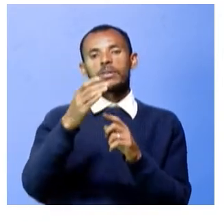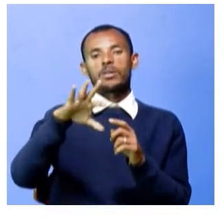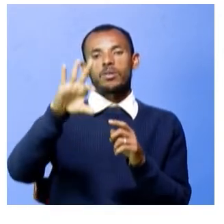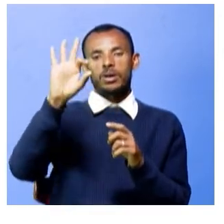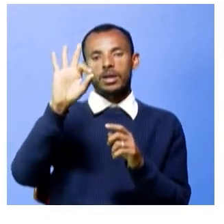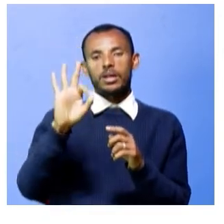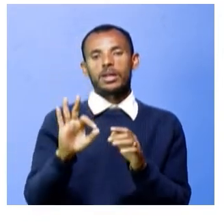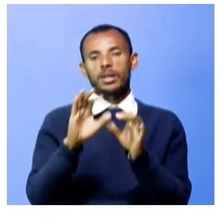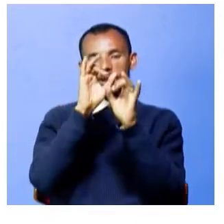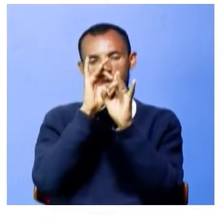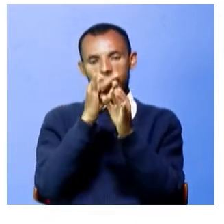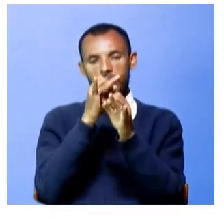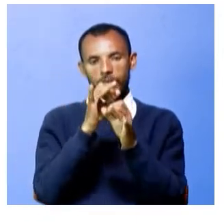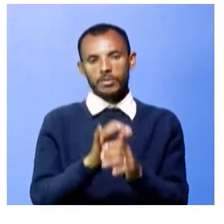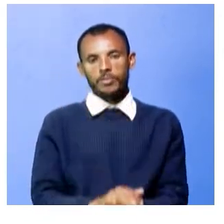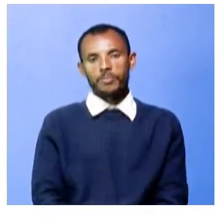in an experiment.